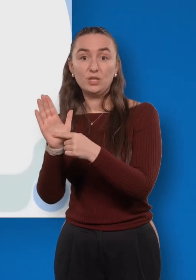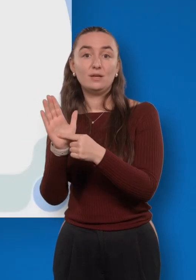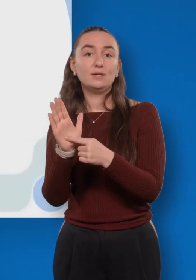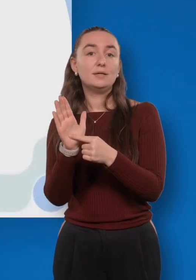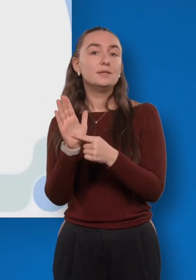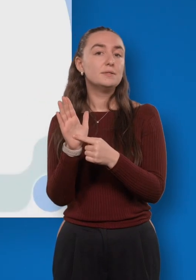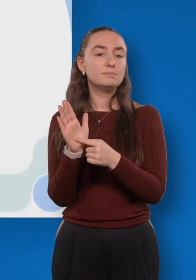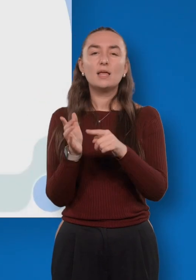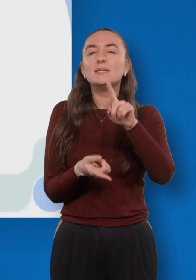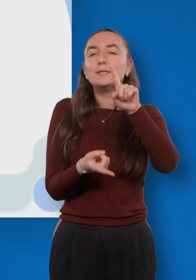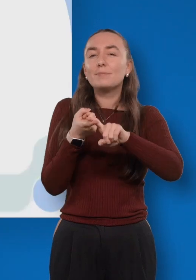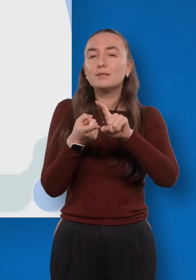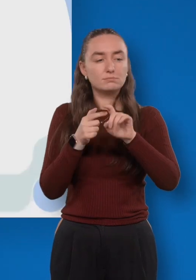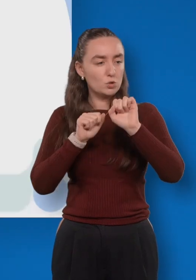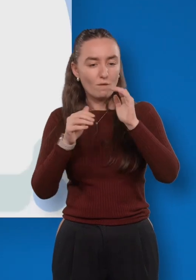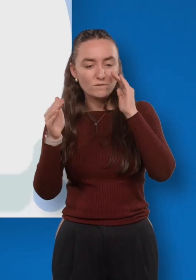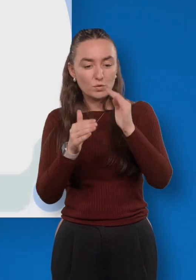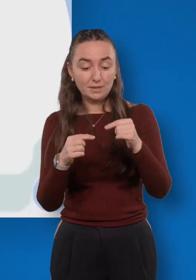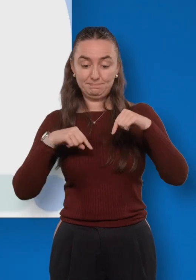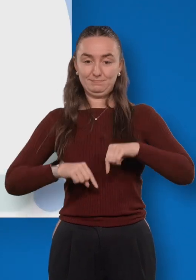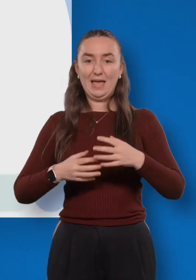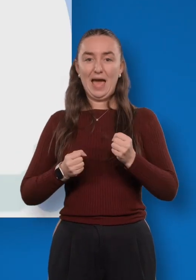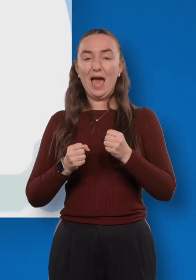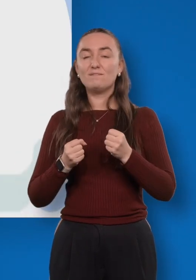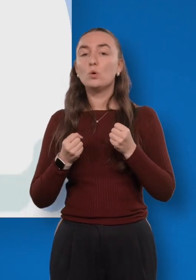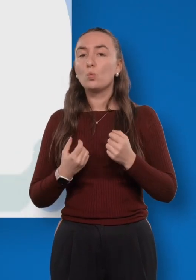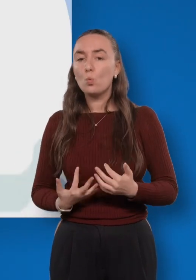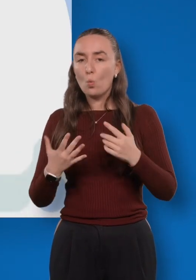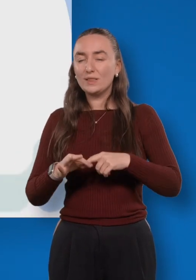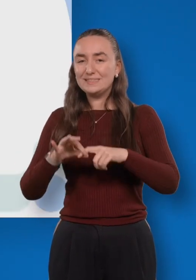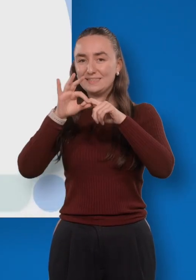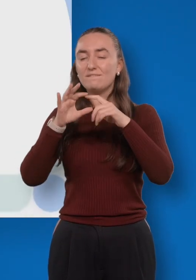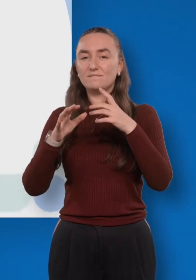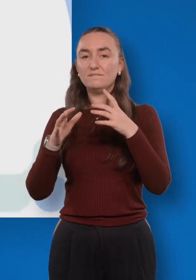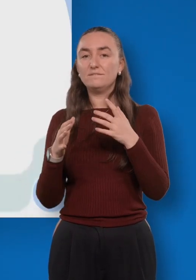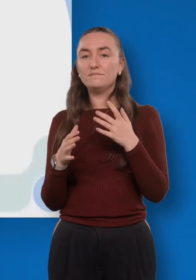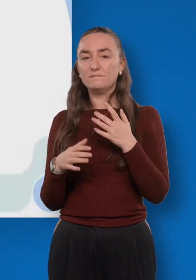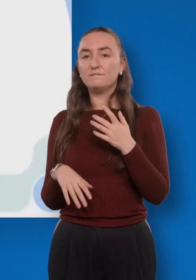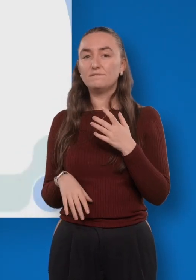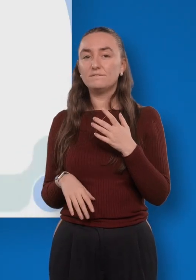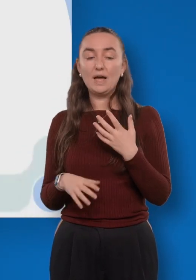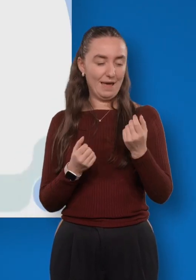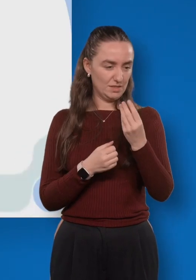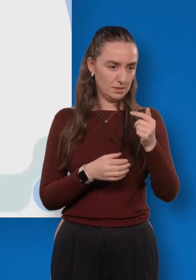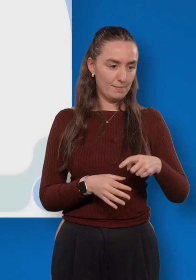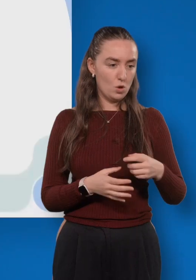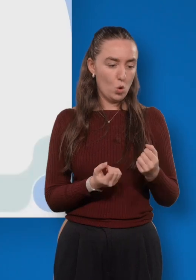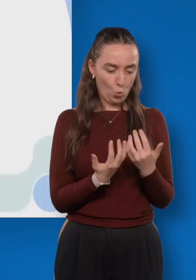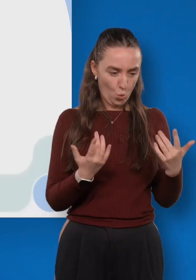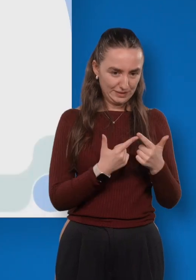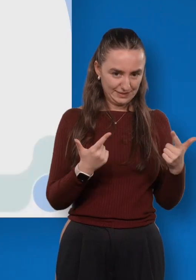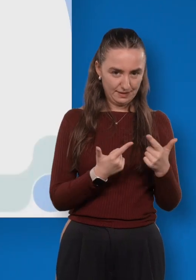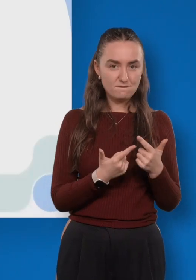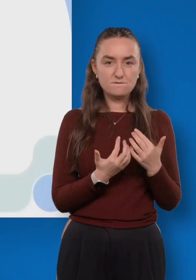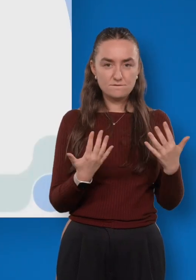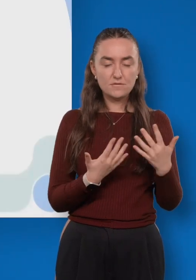are primarily a qualitative research team. We do have some quants research happening. So much of the research we're doing and people in